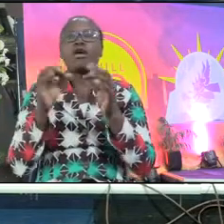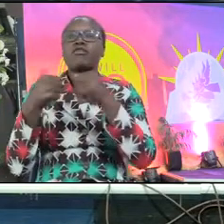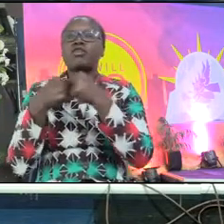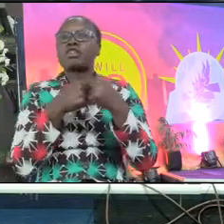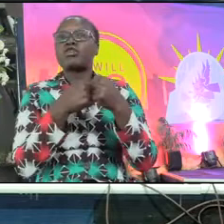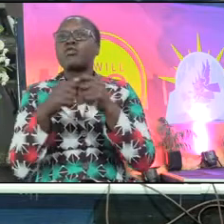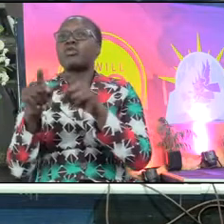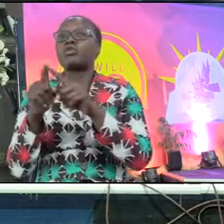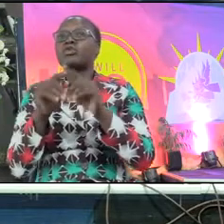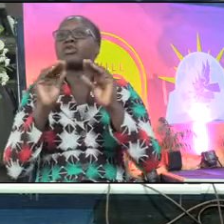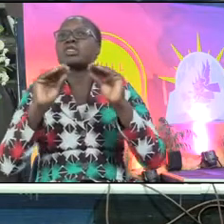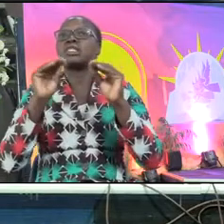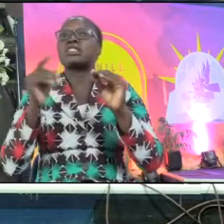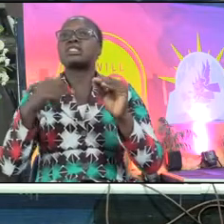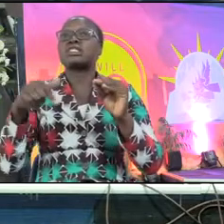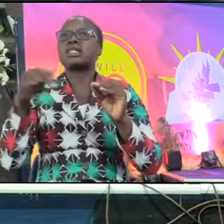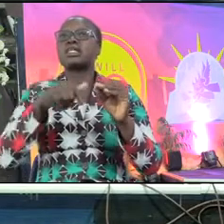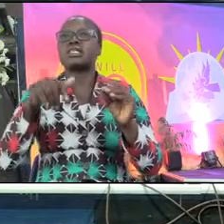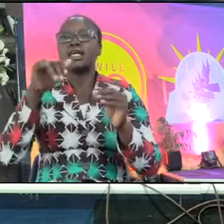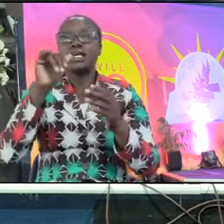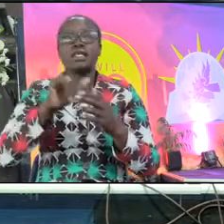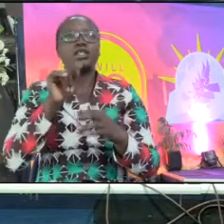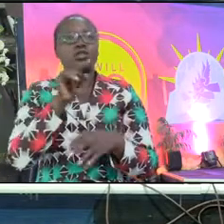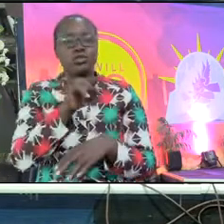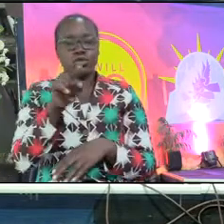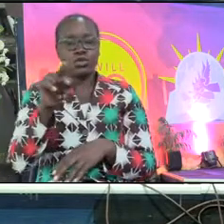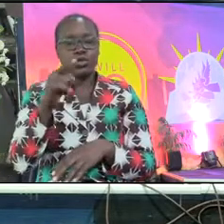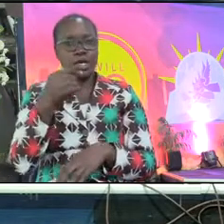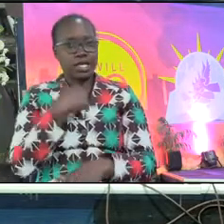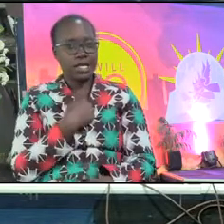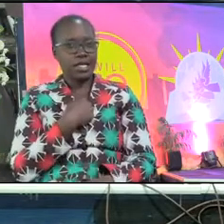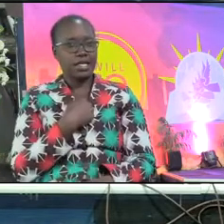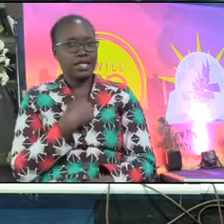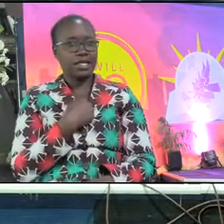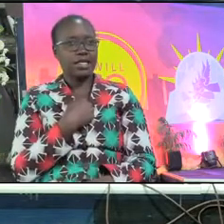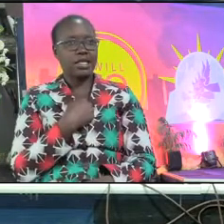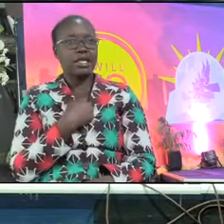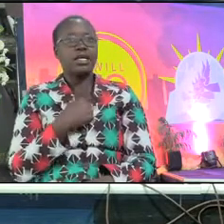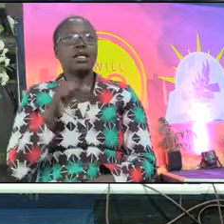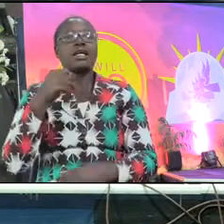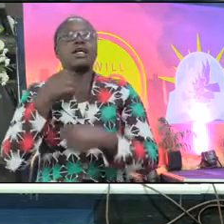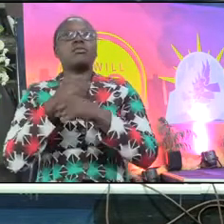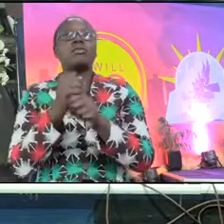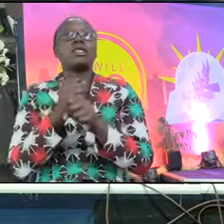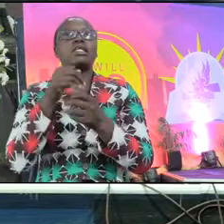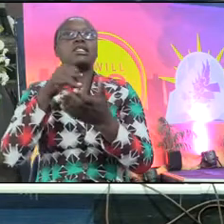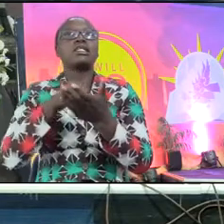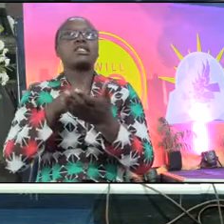further teaches us that you and I can make